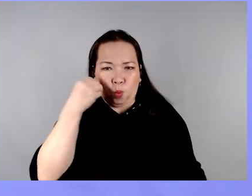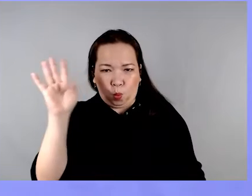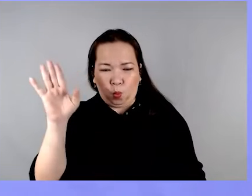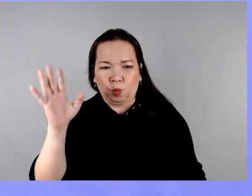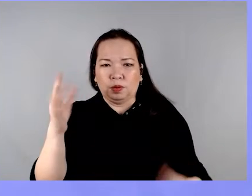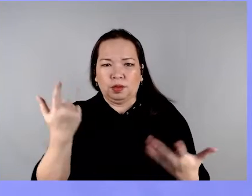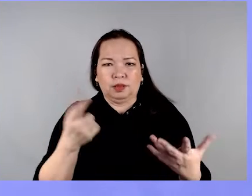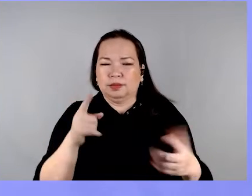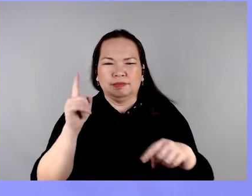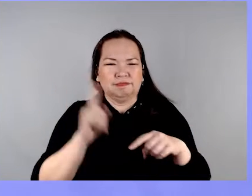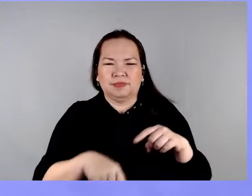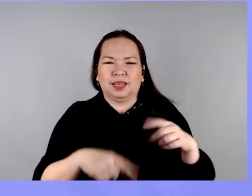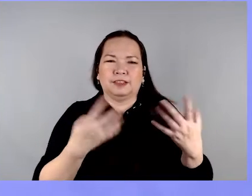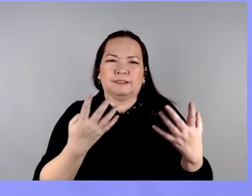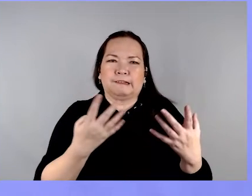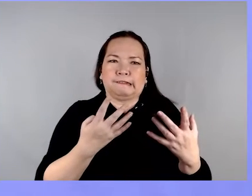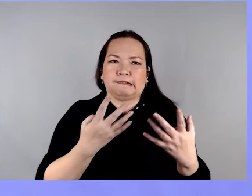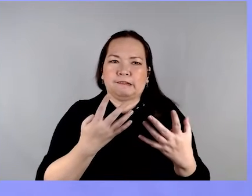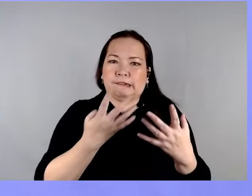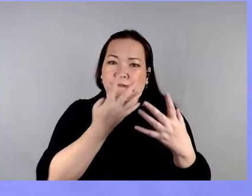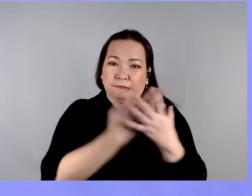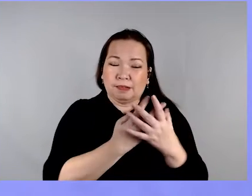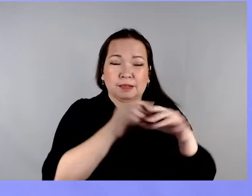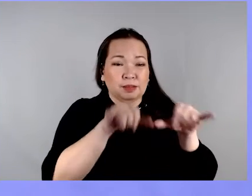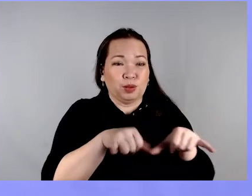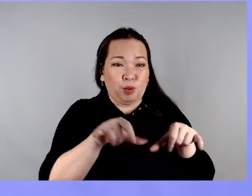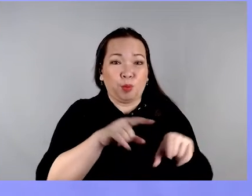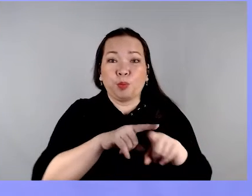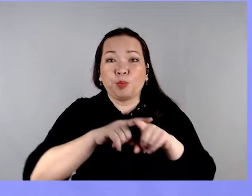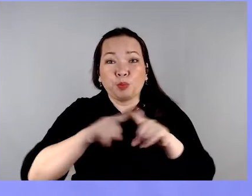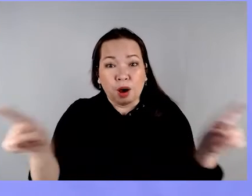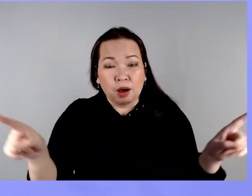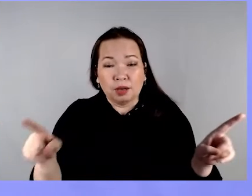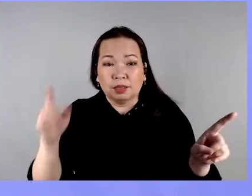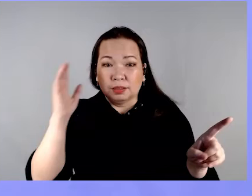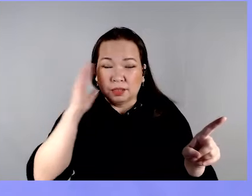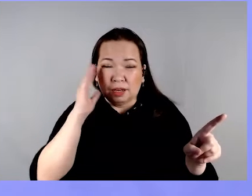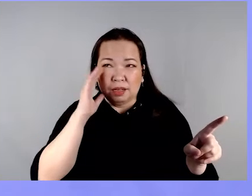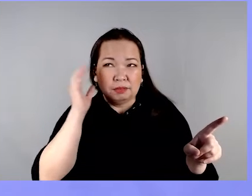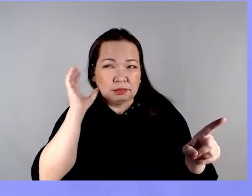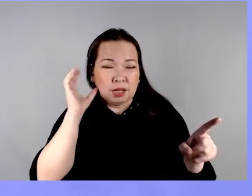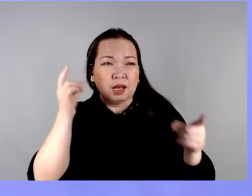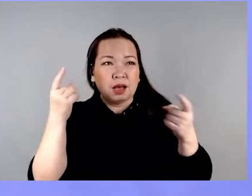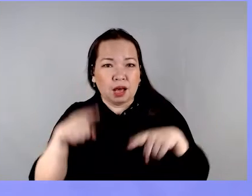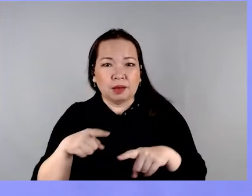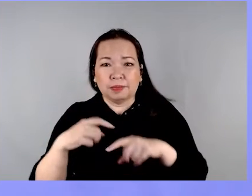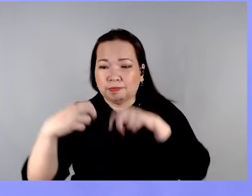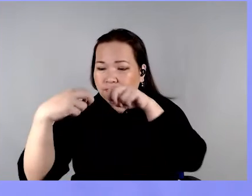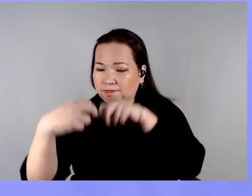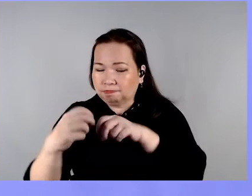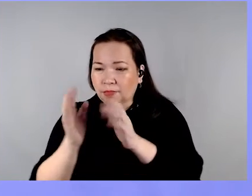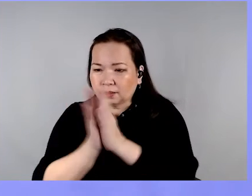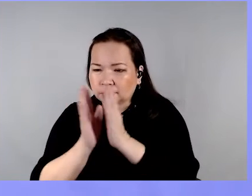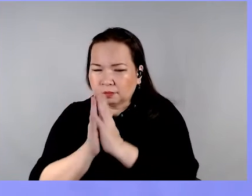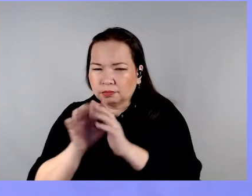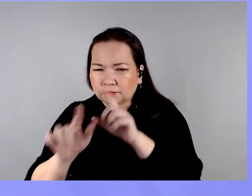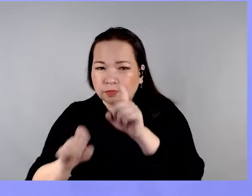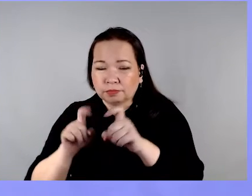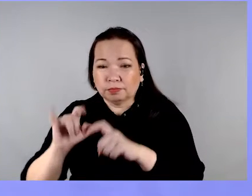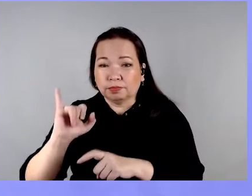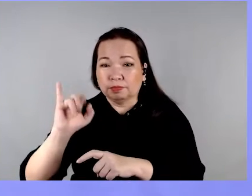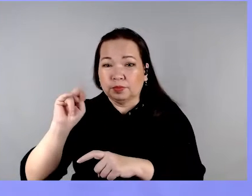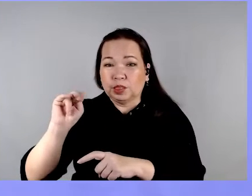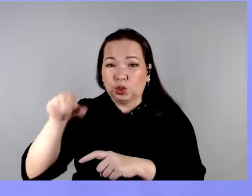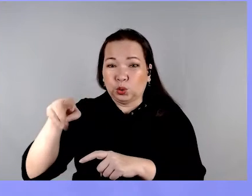immediate release is ordered and groundless detention is avoided. Unfortunately, it is common to hear that there are some inquest